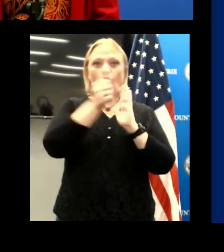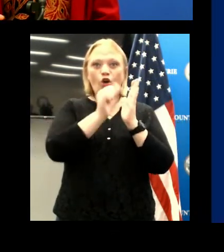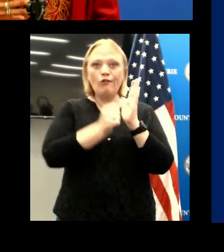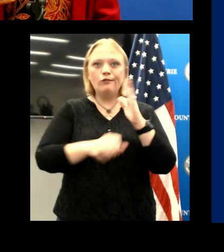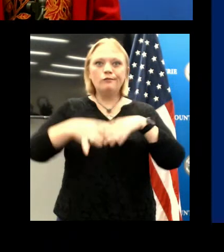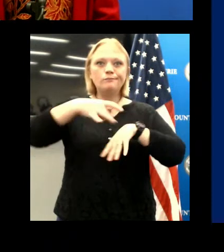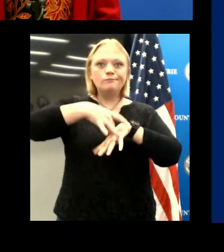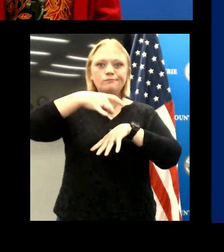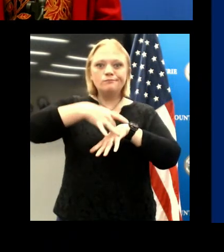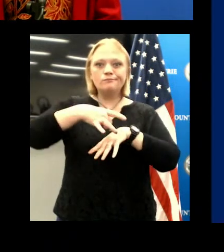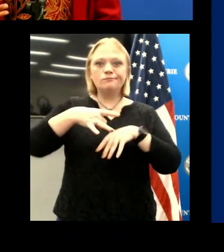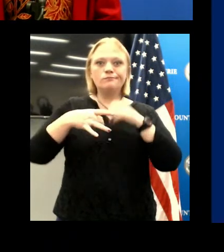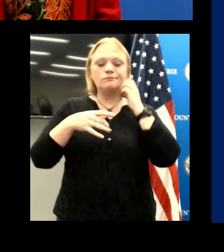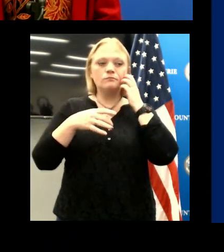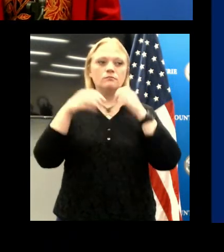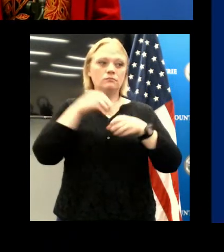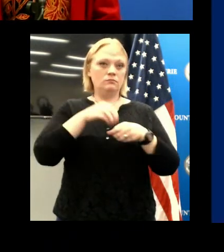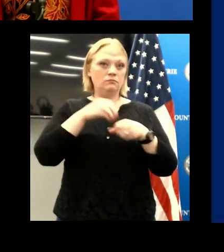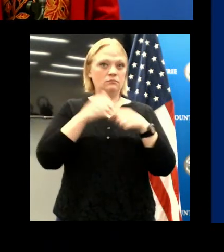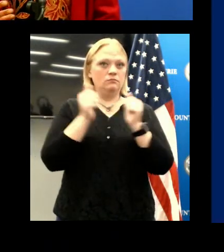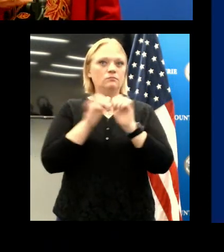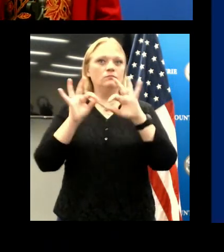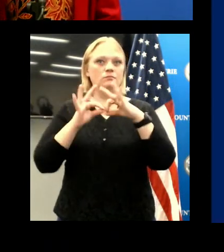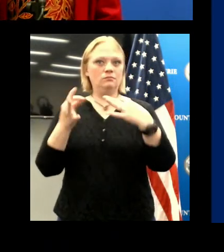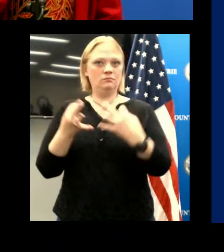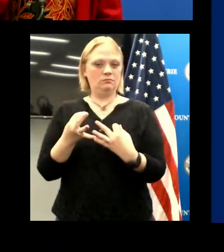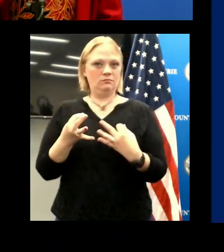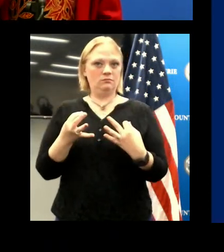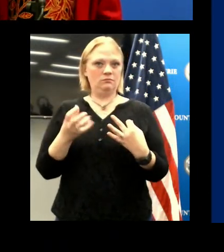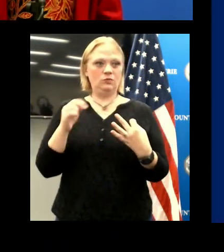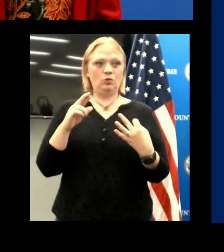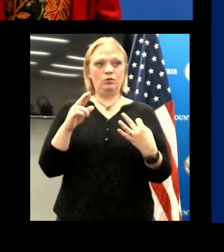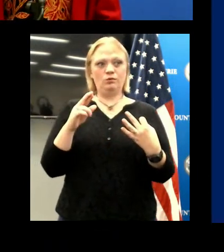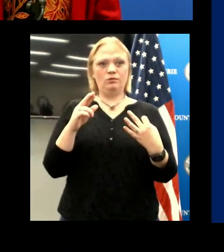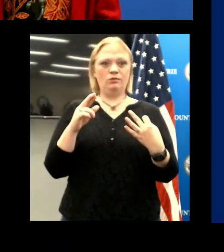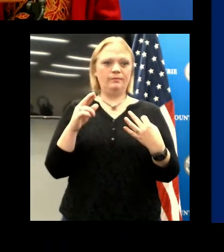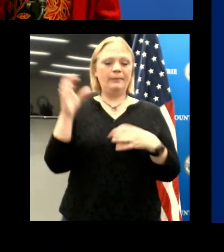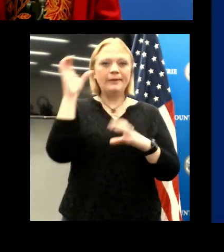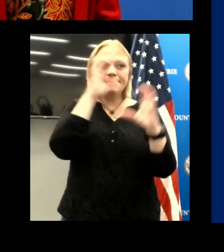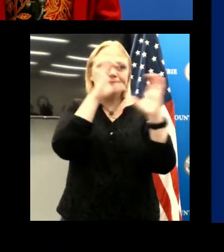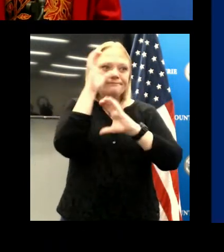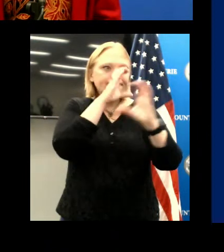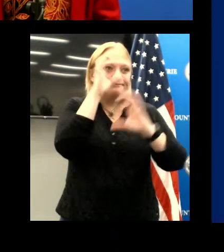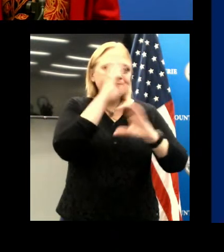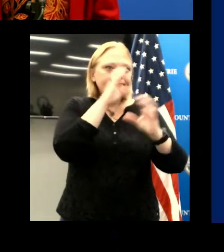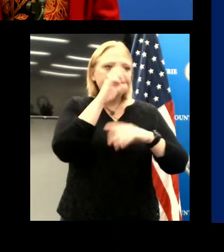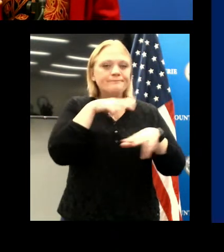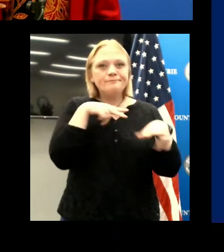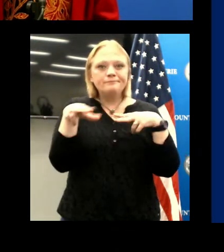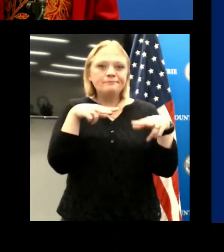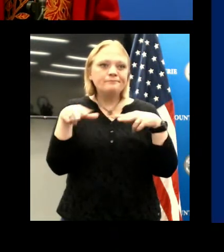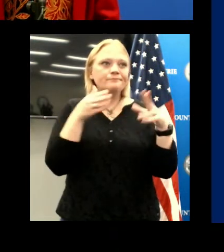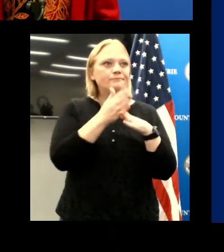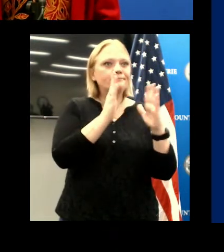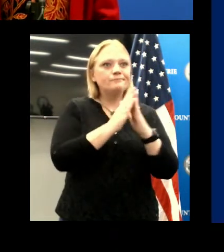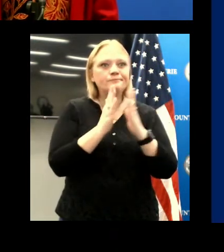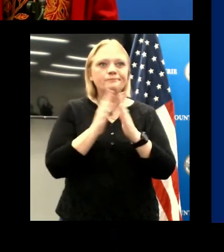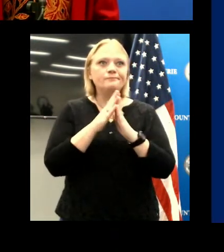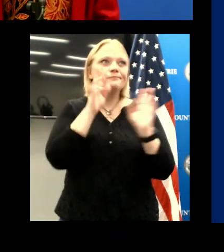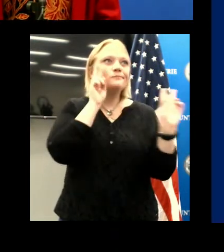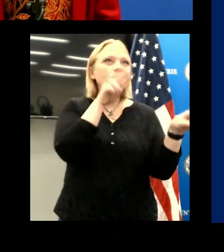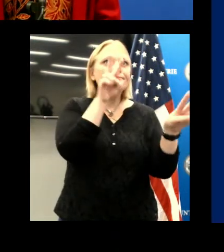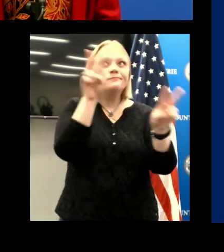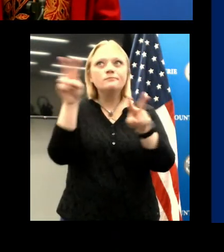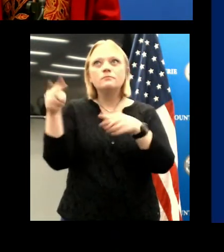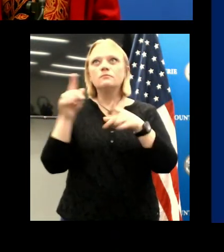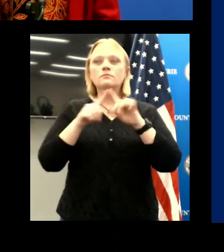pumpkins, inside with your close family members, or doing a little scavenger hunt, walking through the neighborhood, looking at all the different type